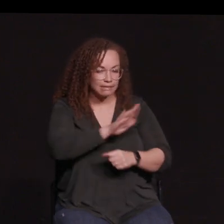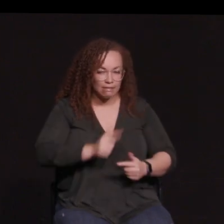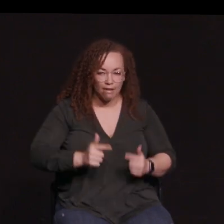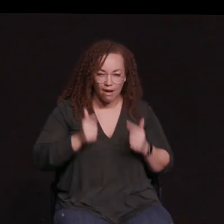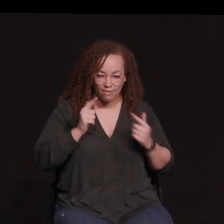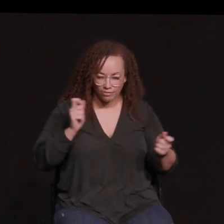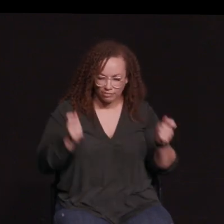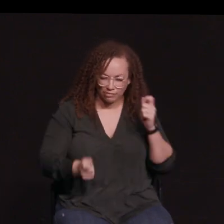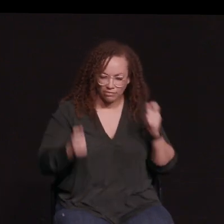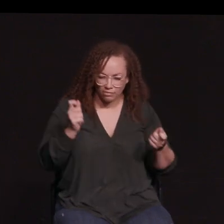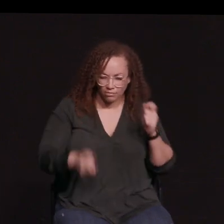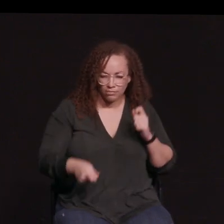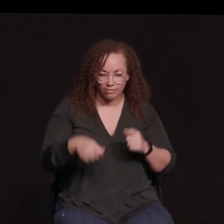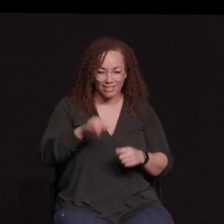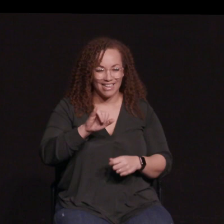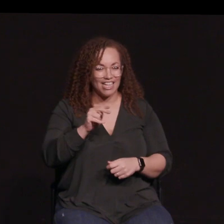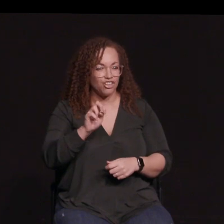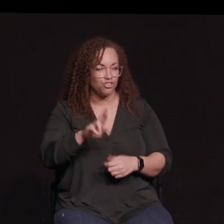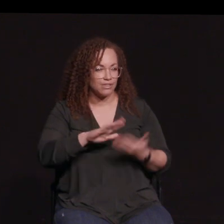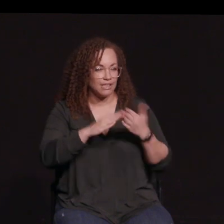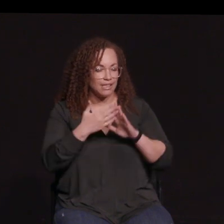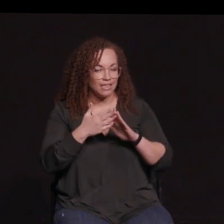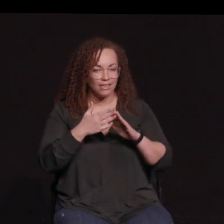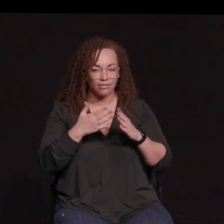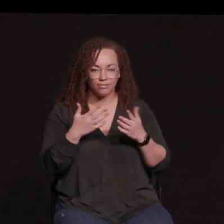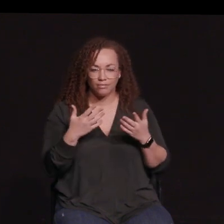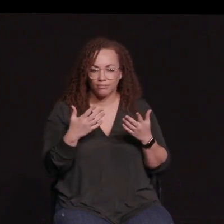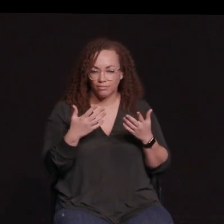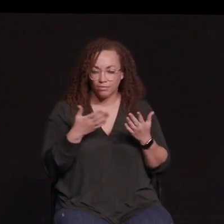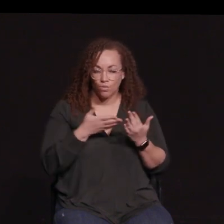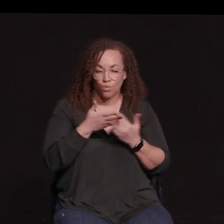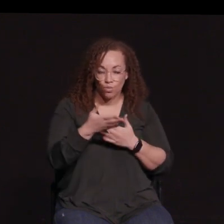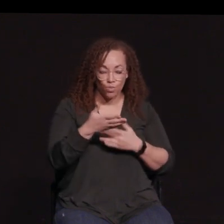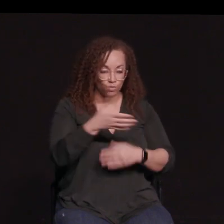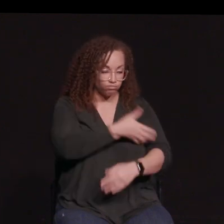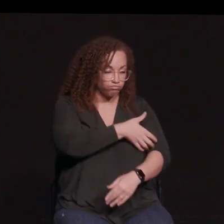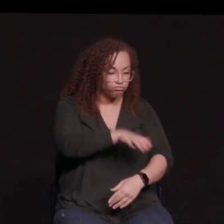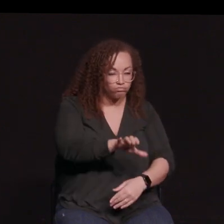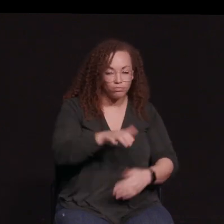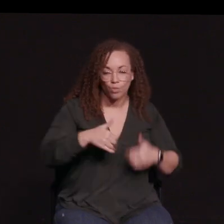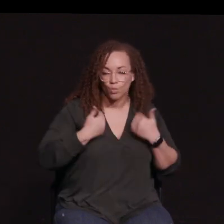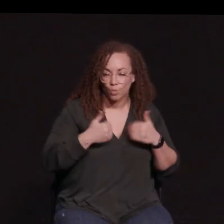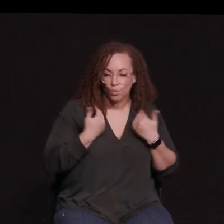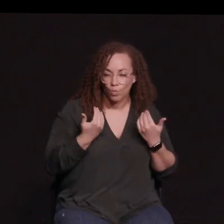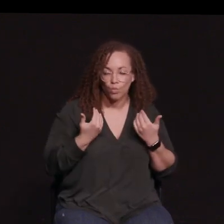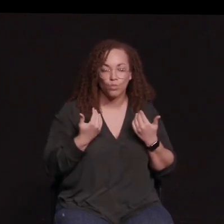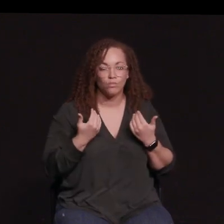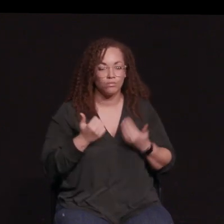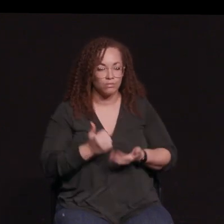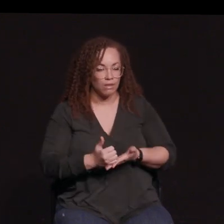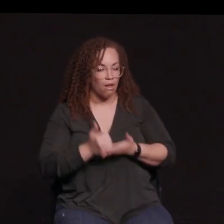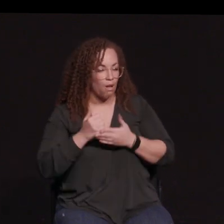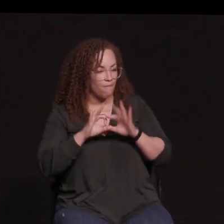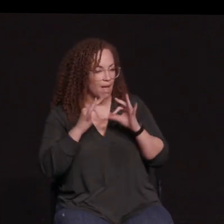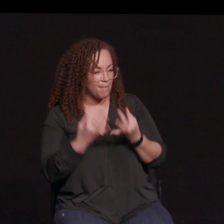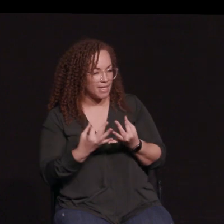city communities through youth empowerment and strengthening mournful families through collective